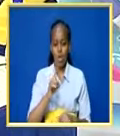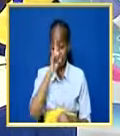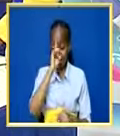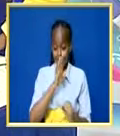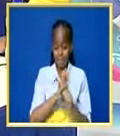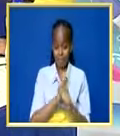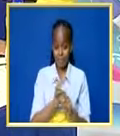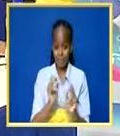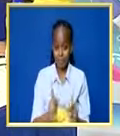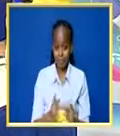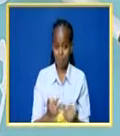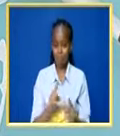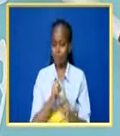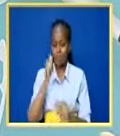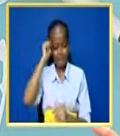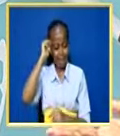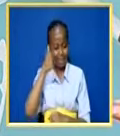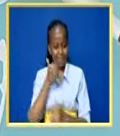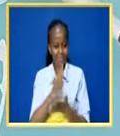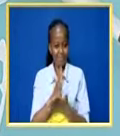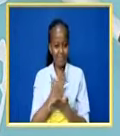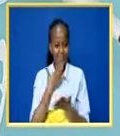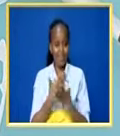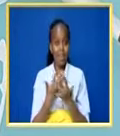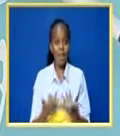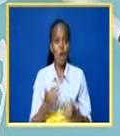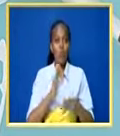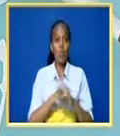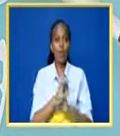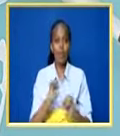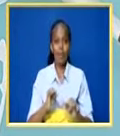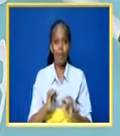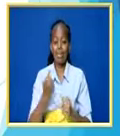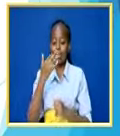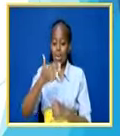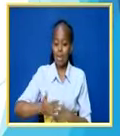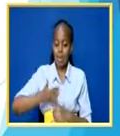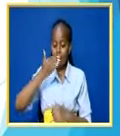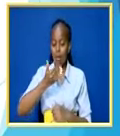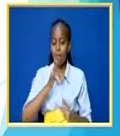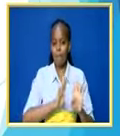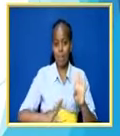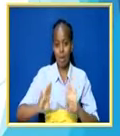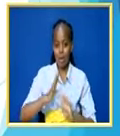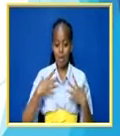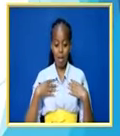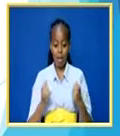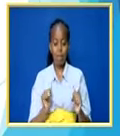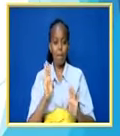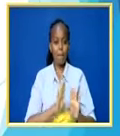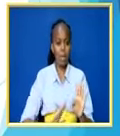well. Yes. Mm-hmm. Ah, you're very clever, Shiko. That's right. So good grooming as a daily habit, healthy habit.